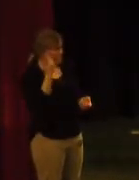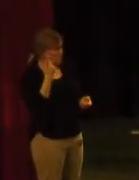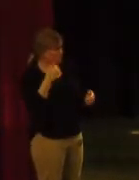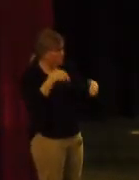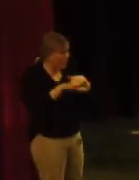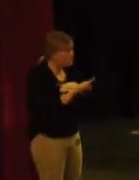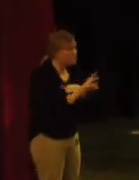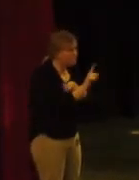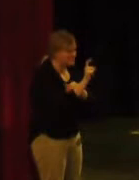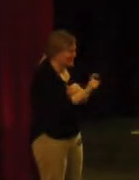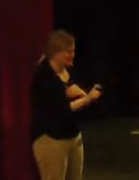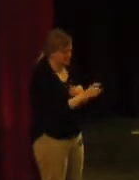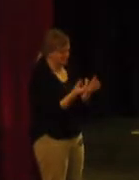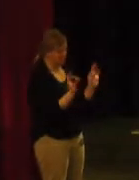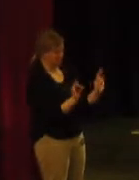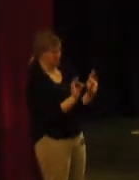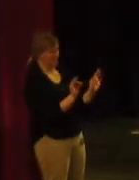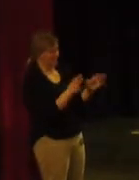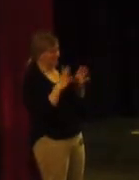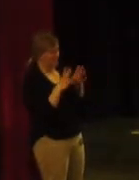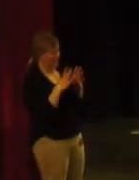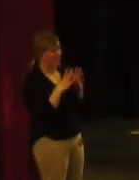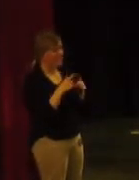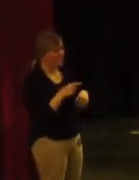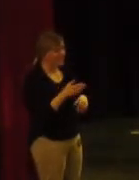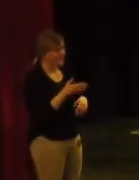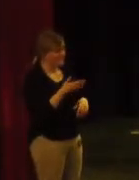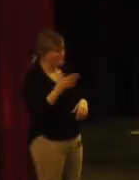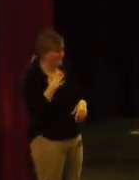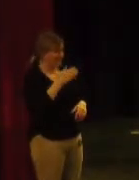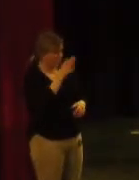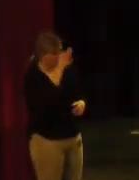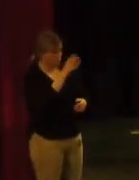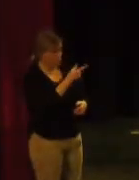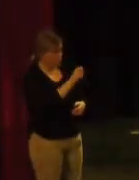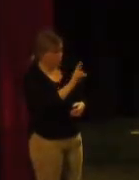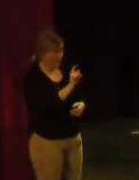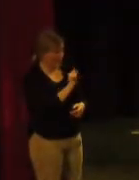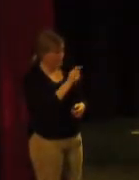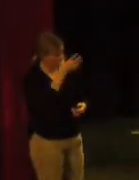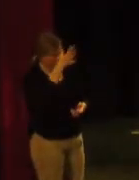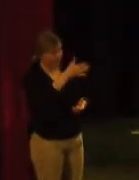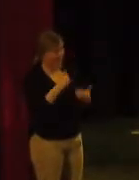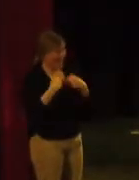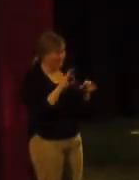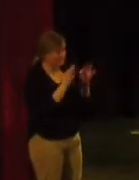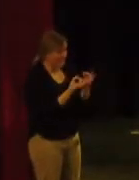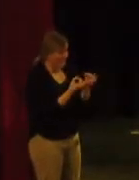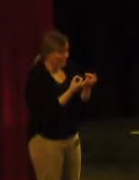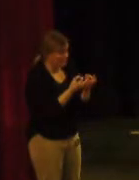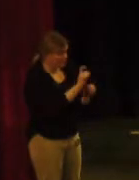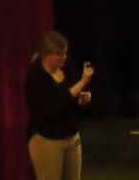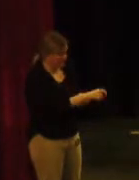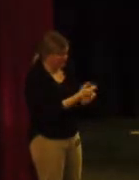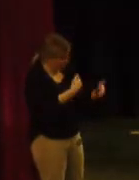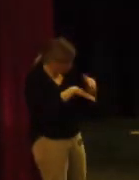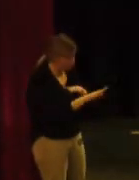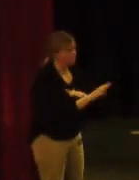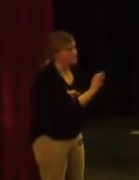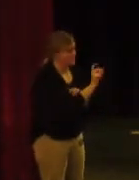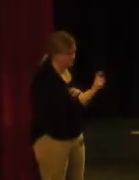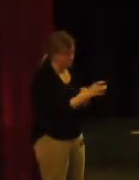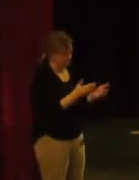they crossed into Texas. They had family in Texas. For some reason, they made their way all the way to Albuquerque with no family at all, and kind